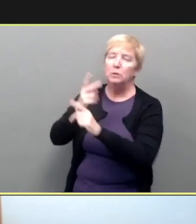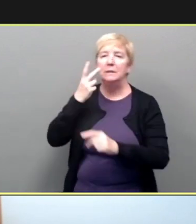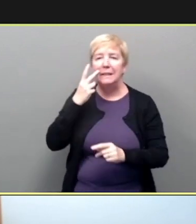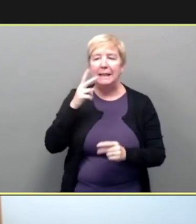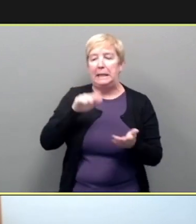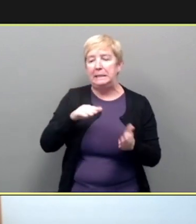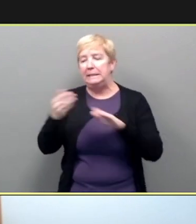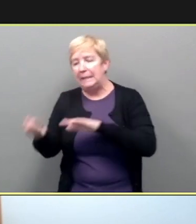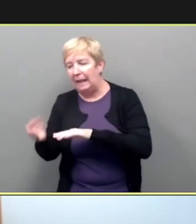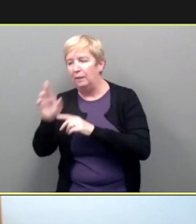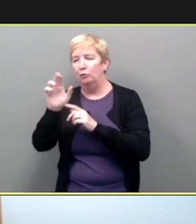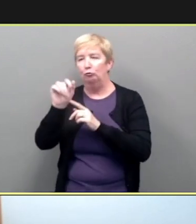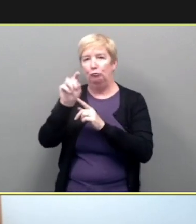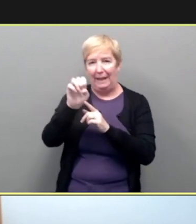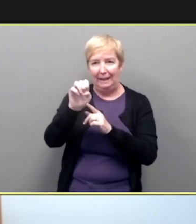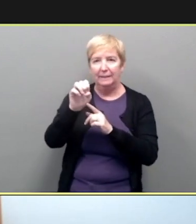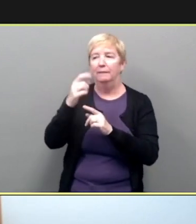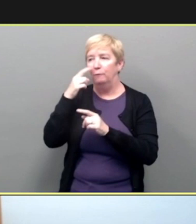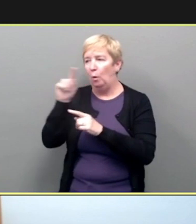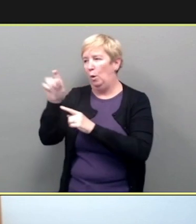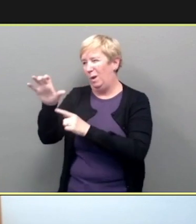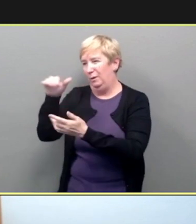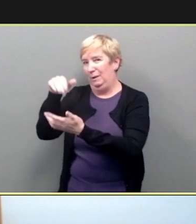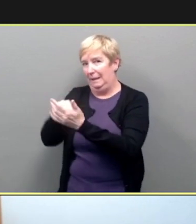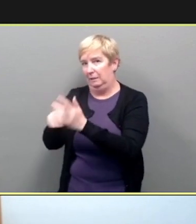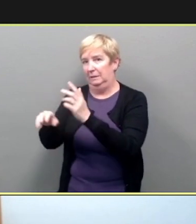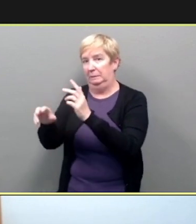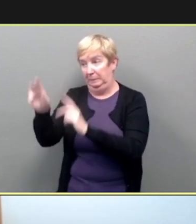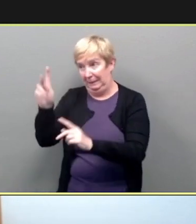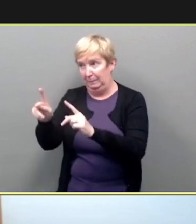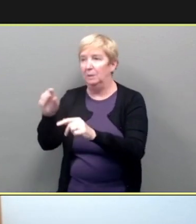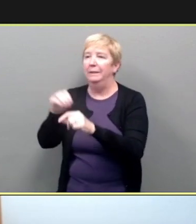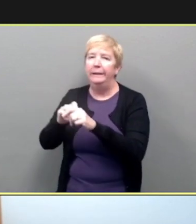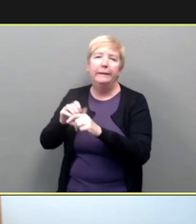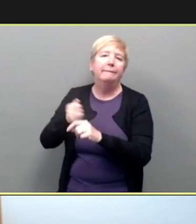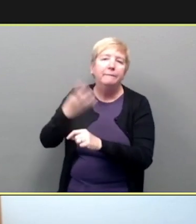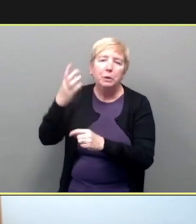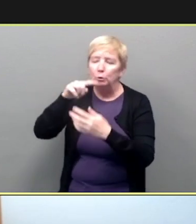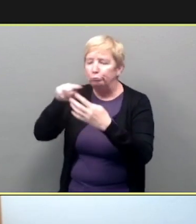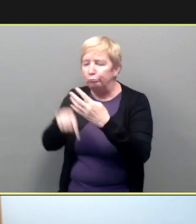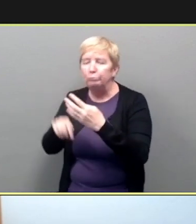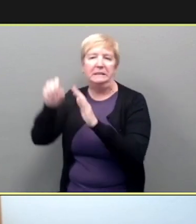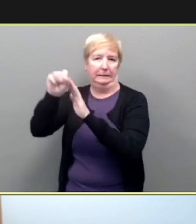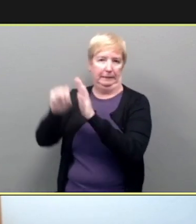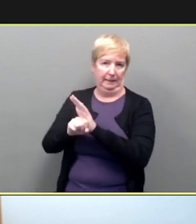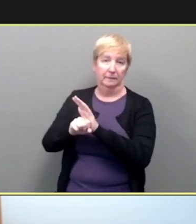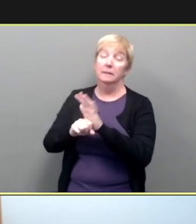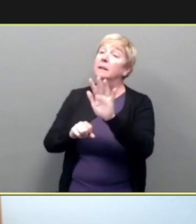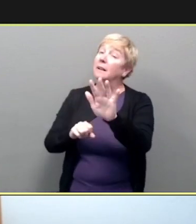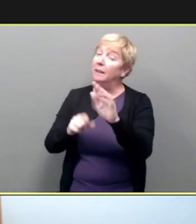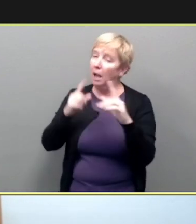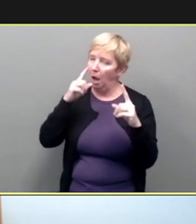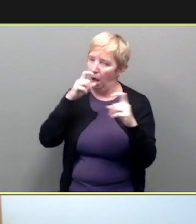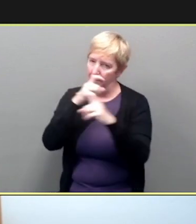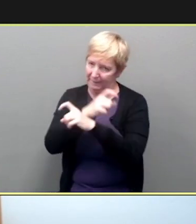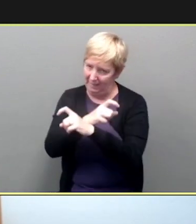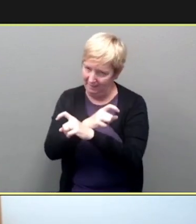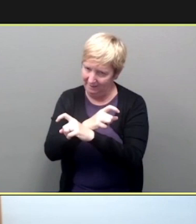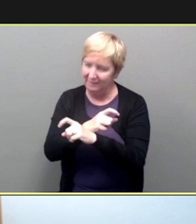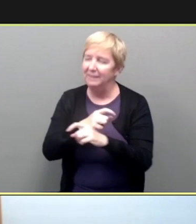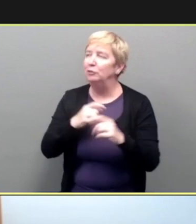100,000 population across a few states. Now, I want to say this is really complicated when we try to compare things head to